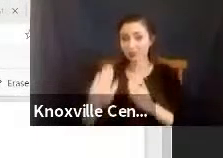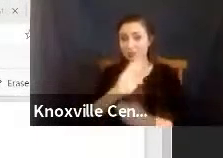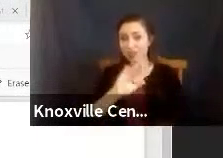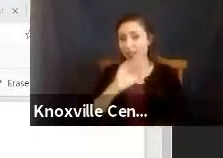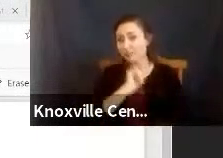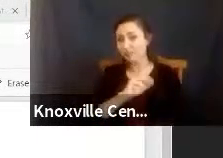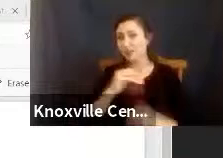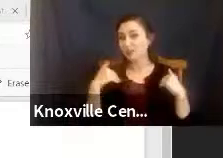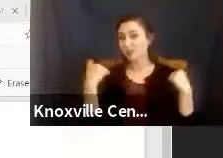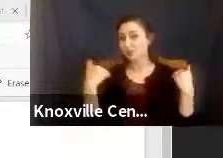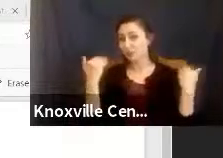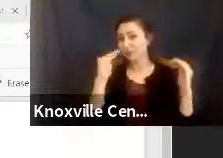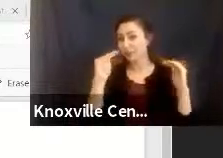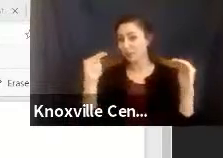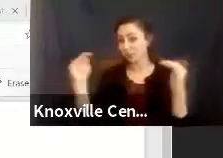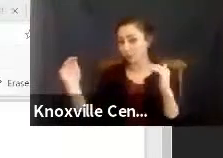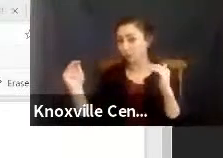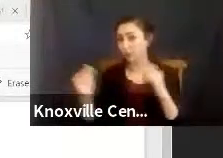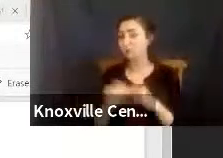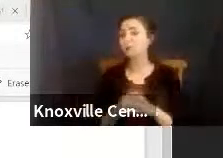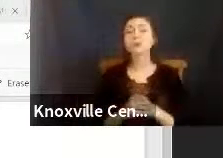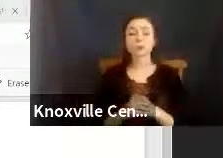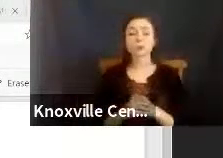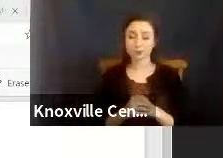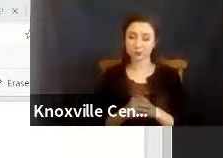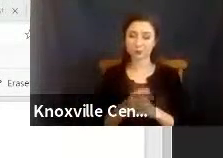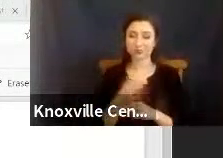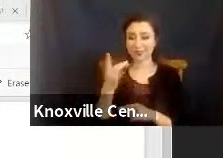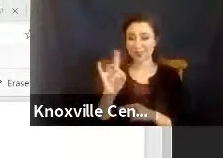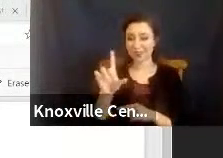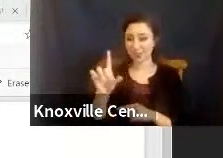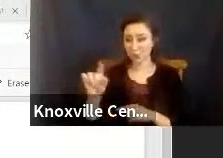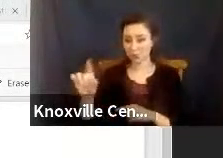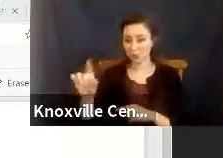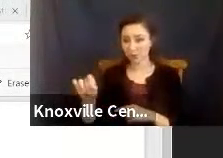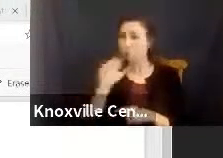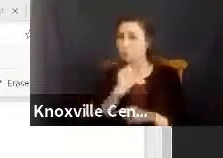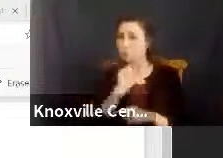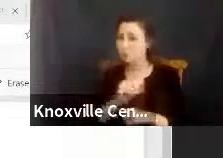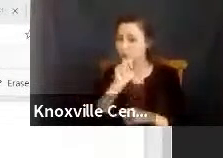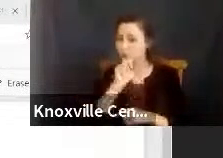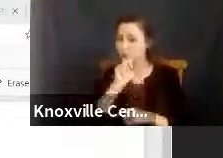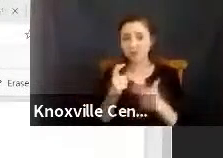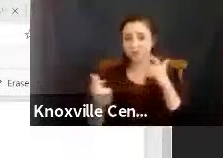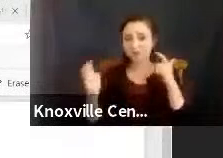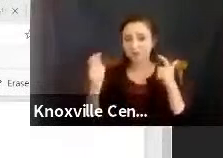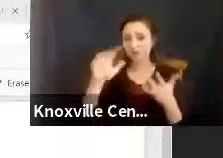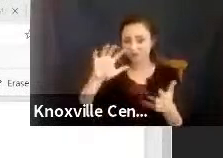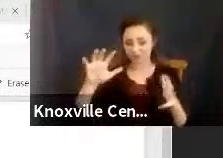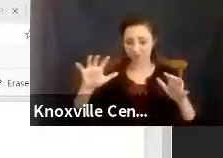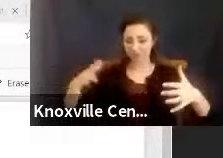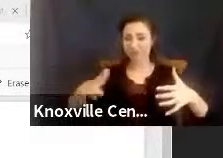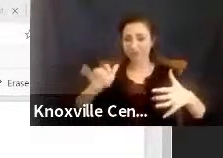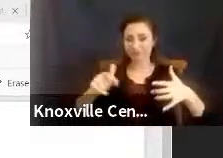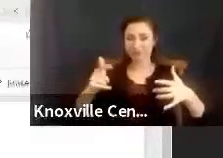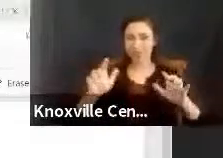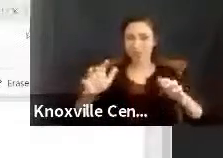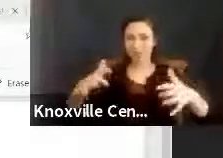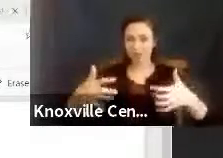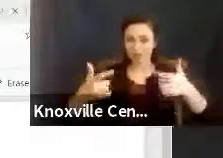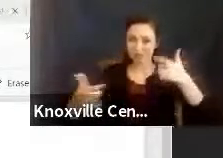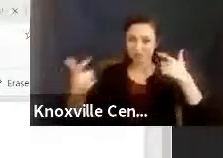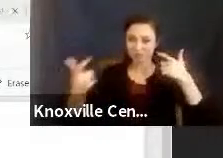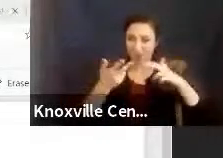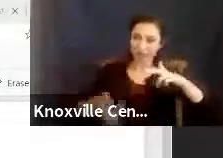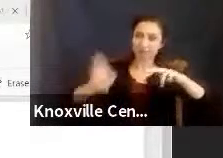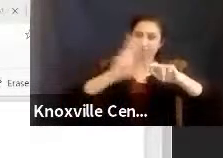adults, with the 18 to 22-year-old group having the largest growth over the recent